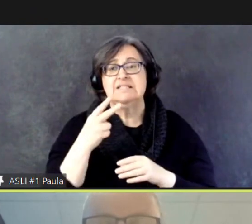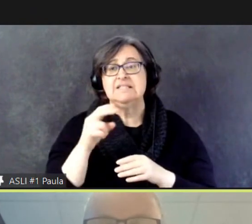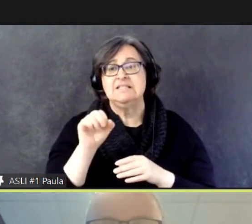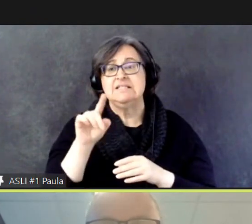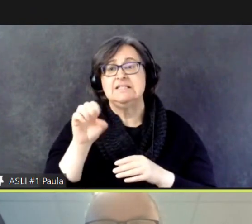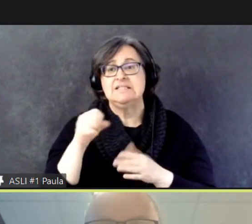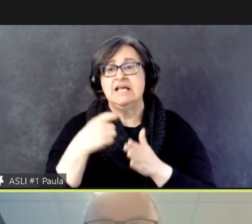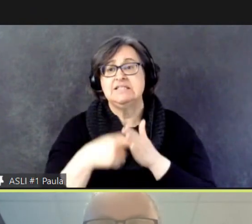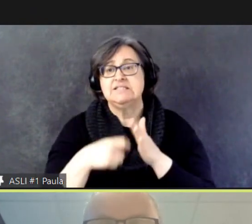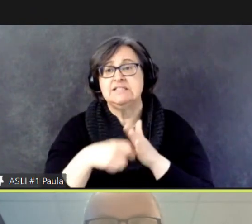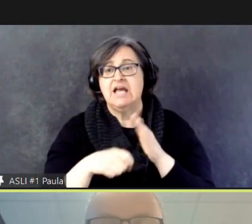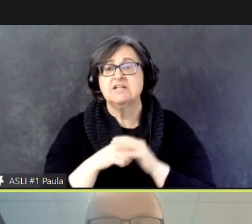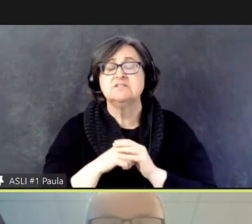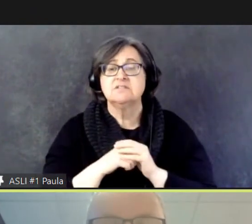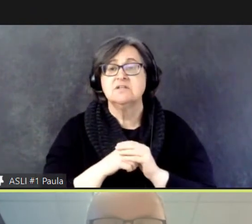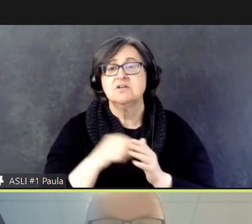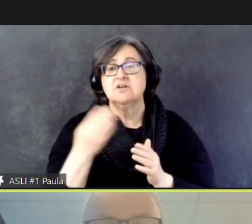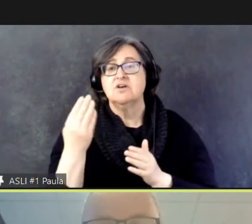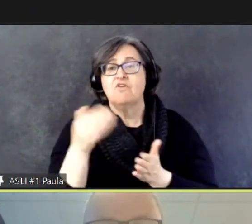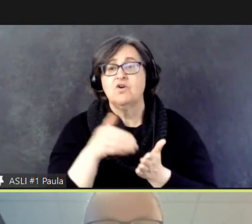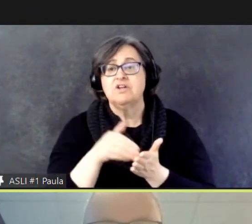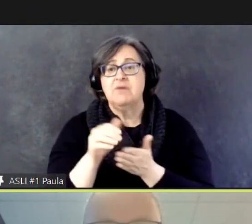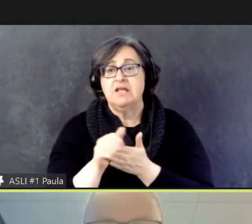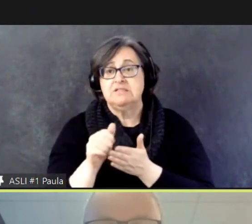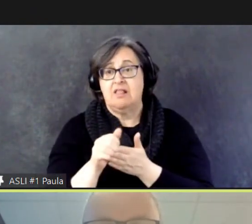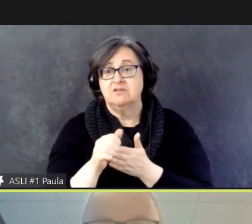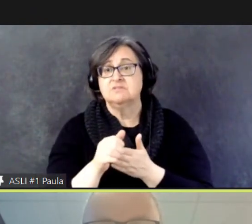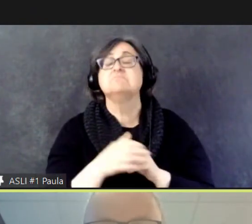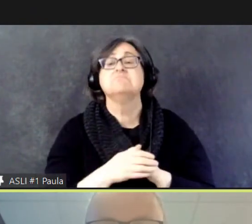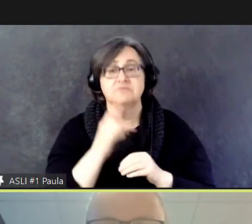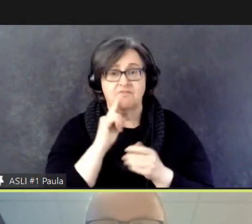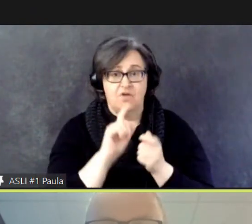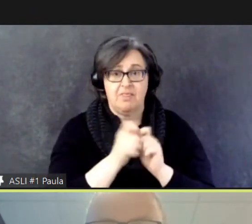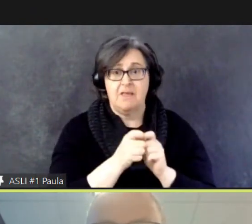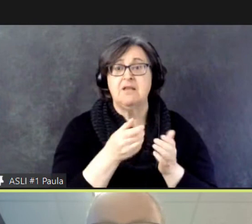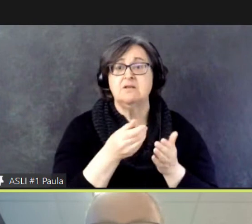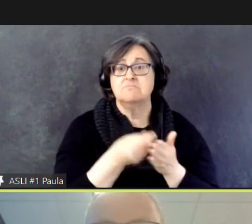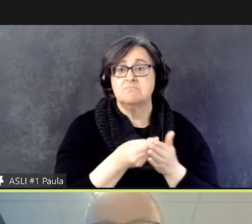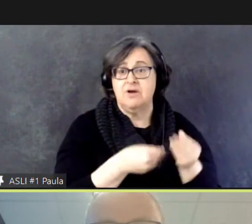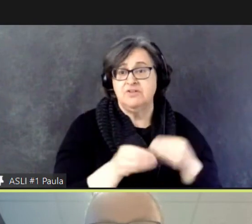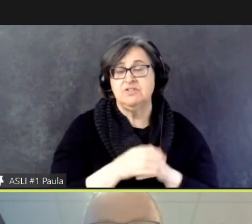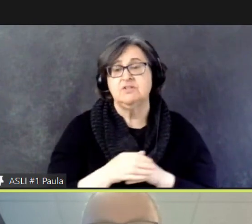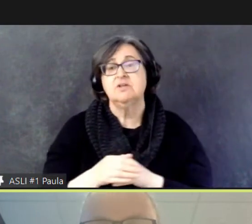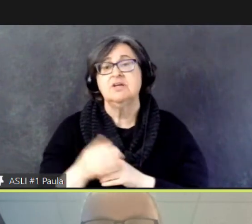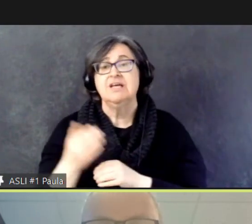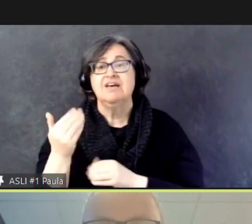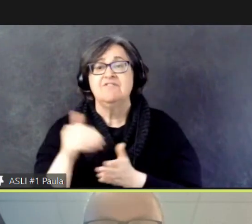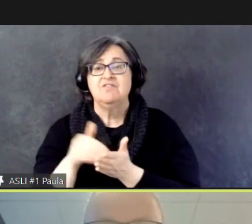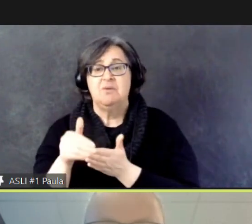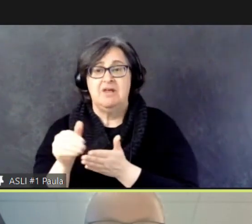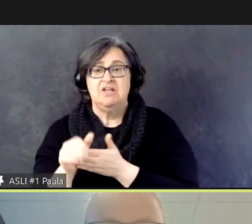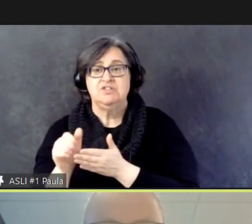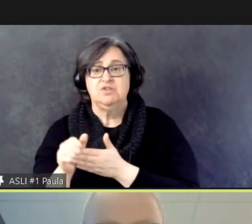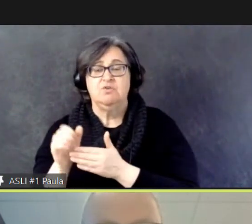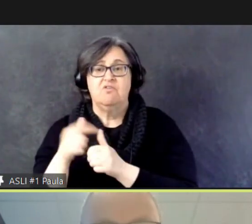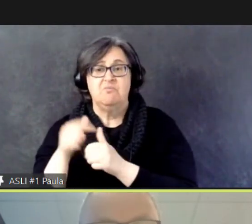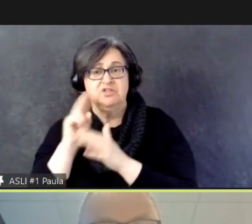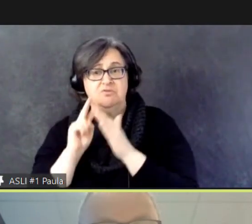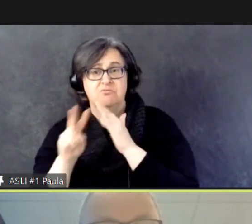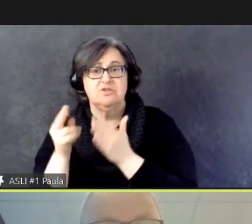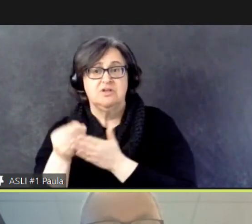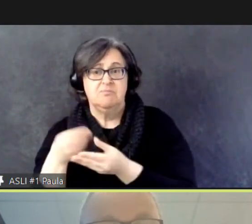coming in about $14 million to the positive on an amended budget basis, and about $15 million on original